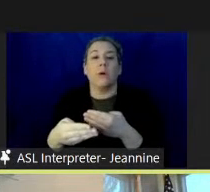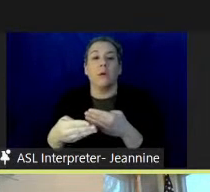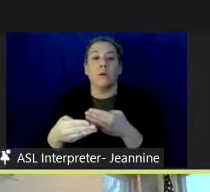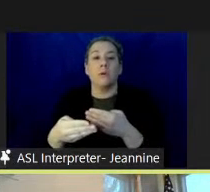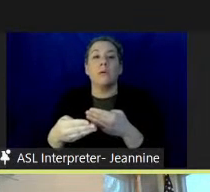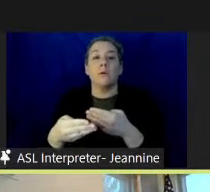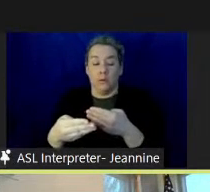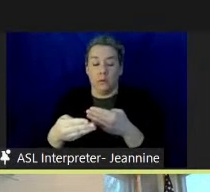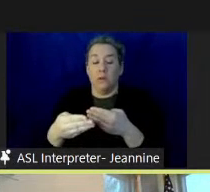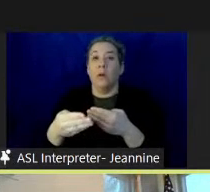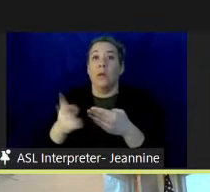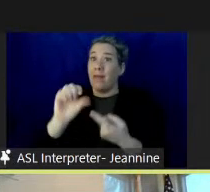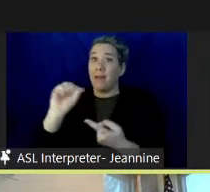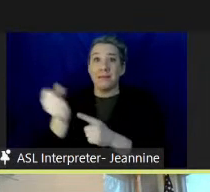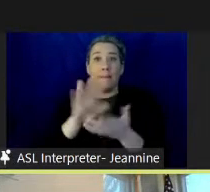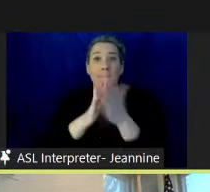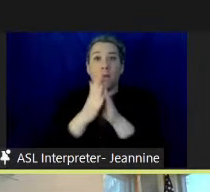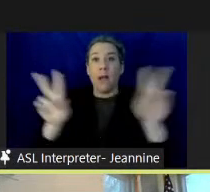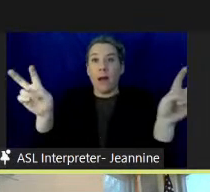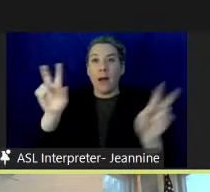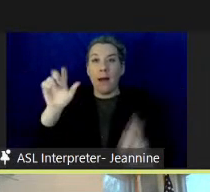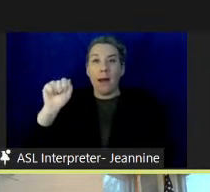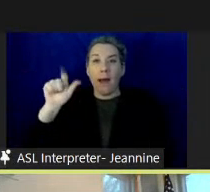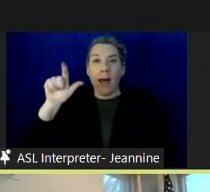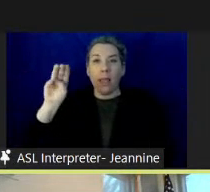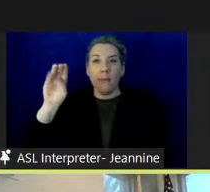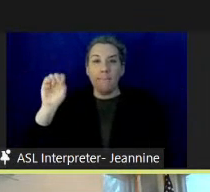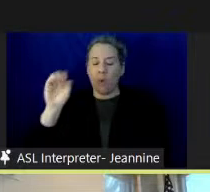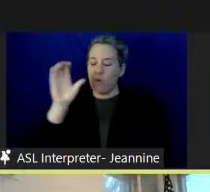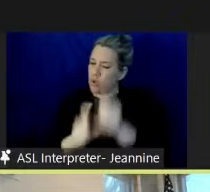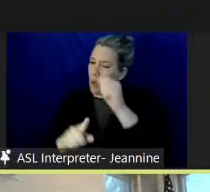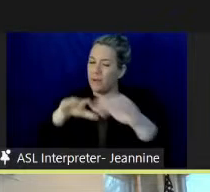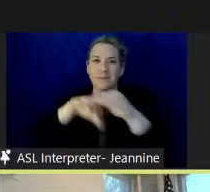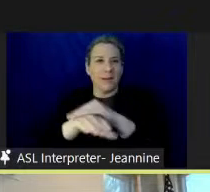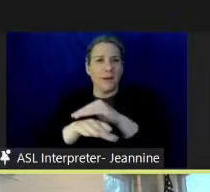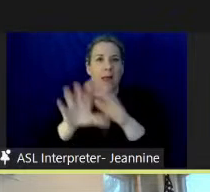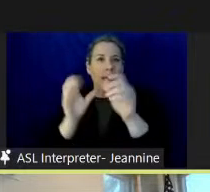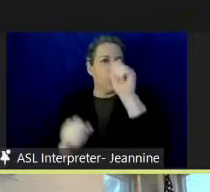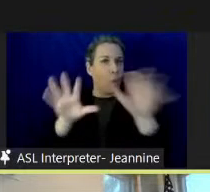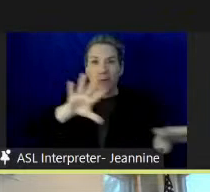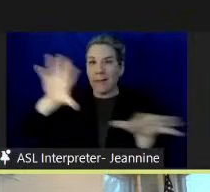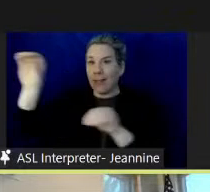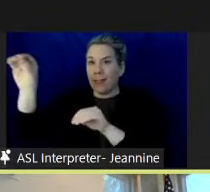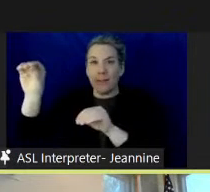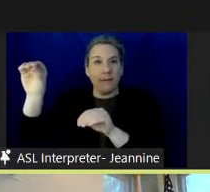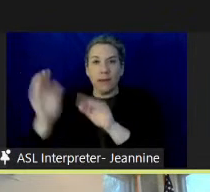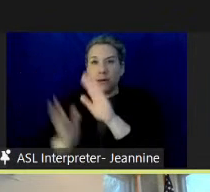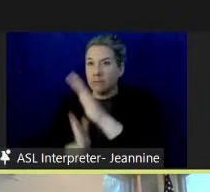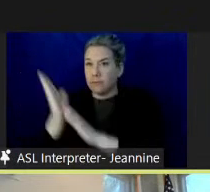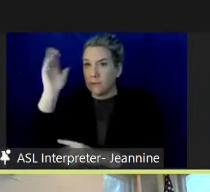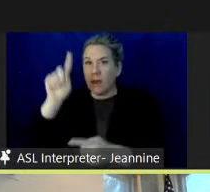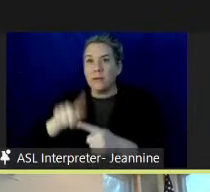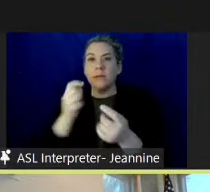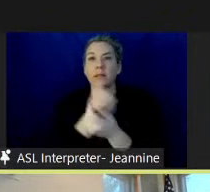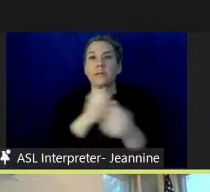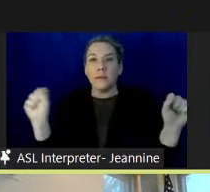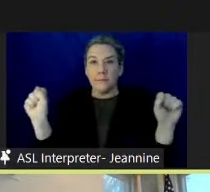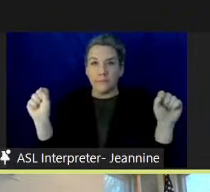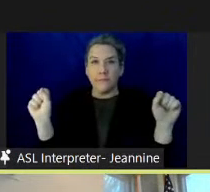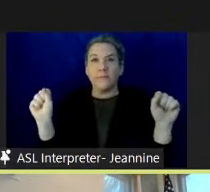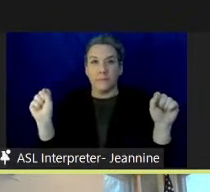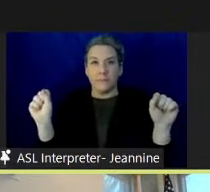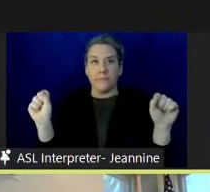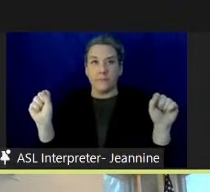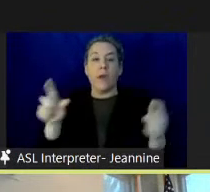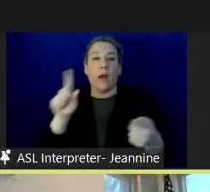setting into the Alamo, meaning nobody is going to come into our space and nobody's coming out of that space until it is deemed safe to do so by law